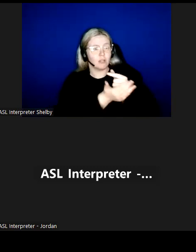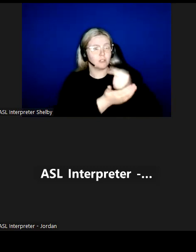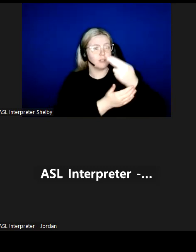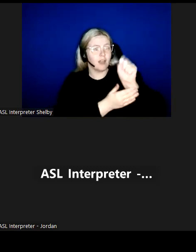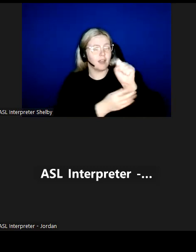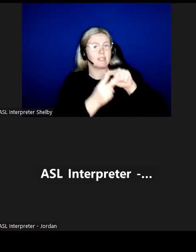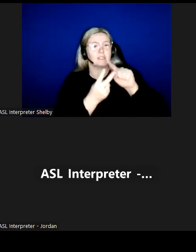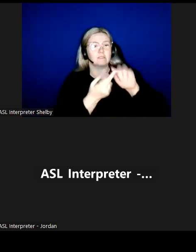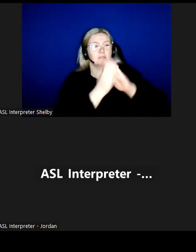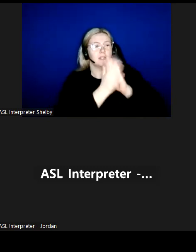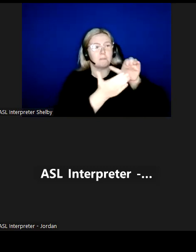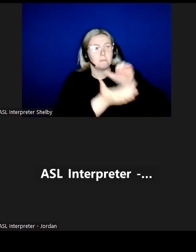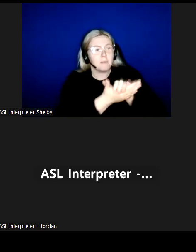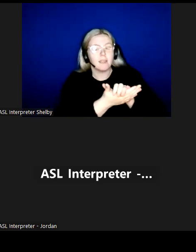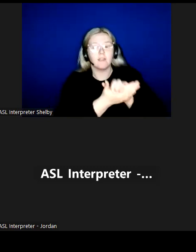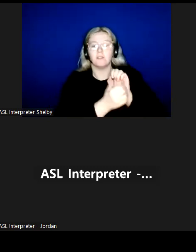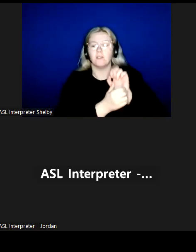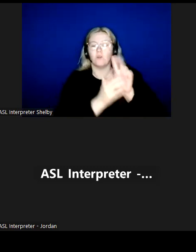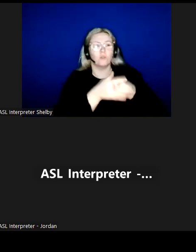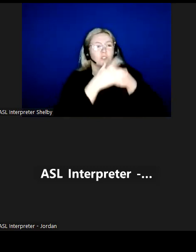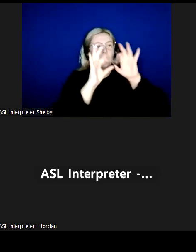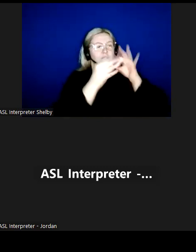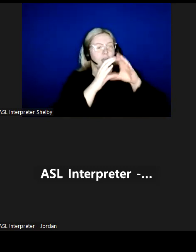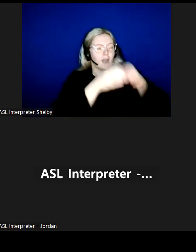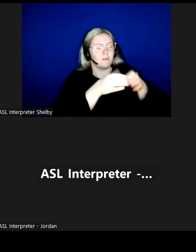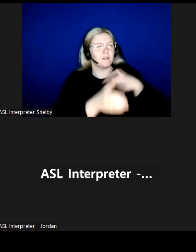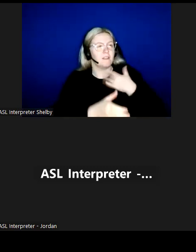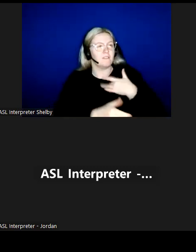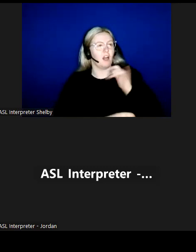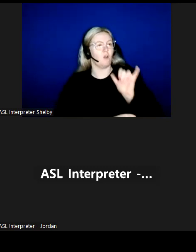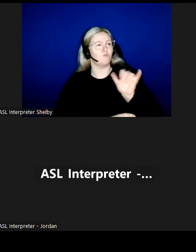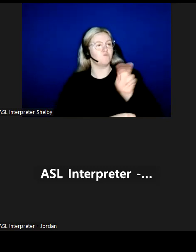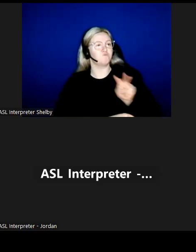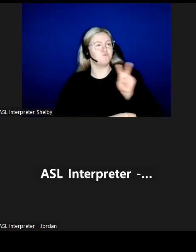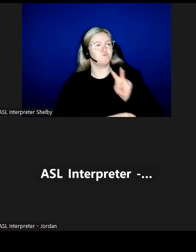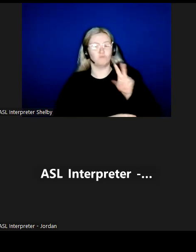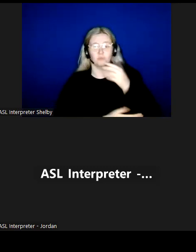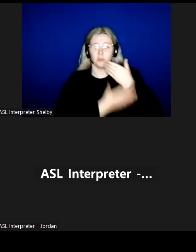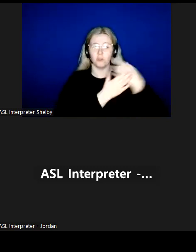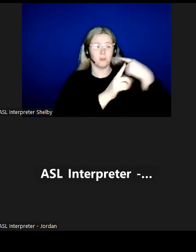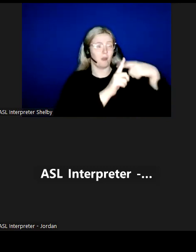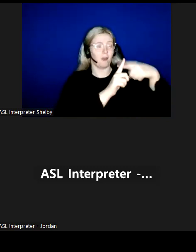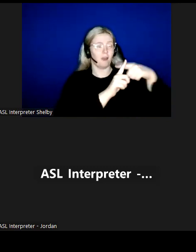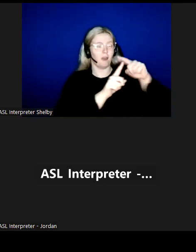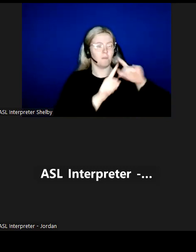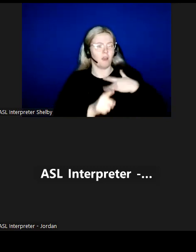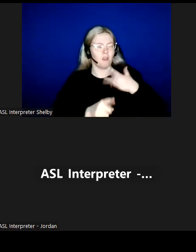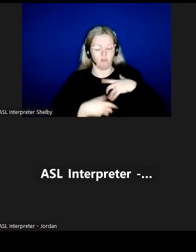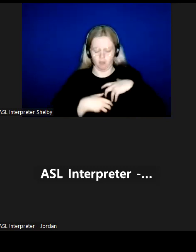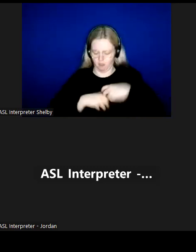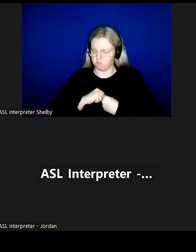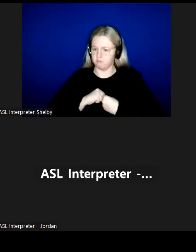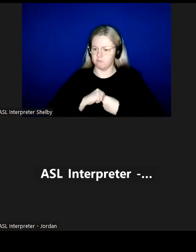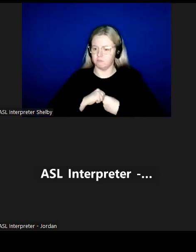get married or start their own family, all of those things are really positive